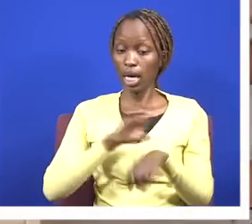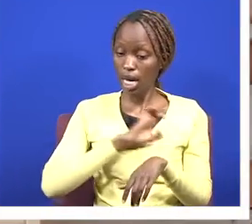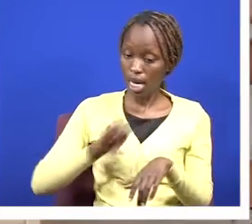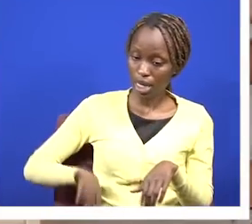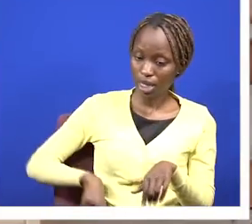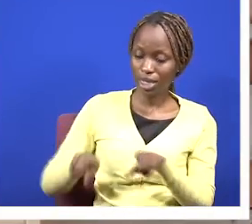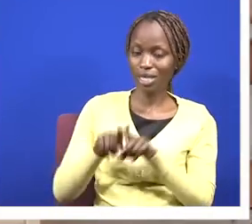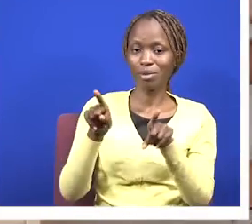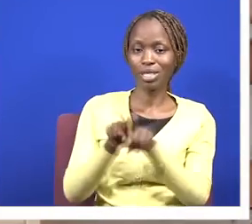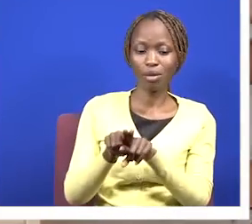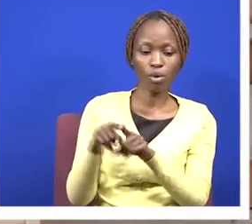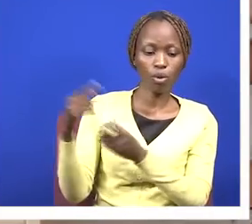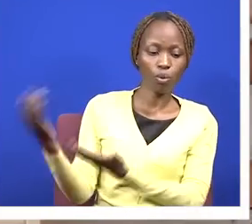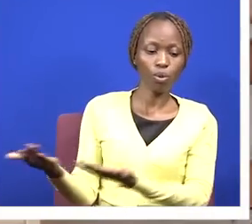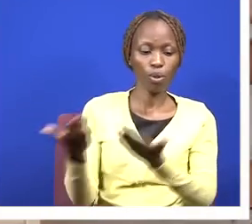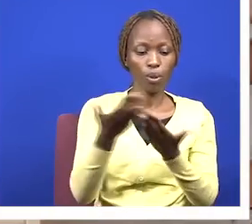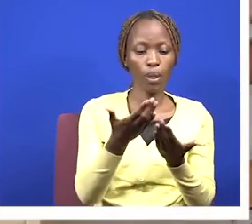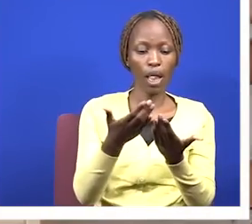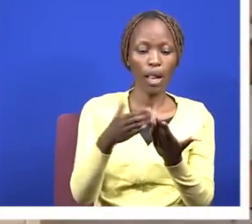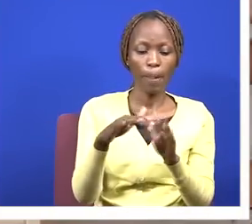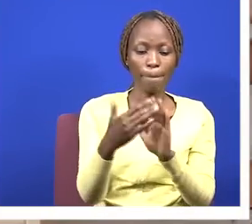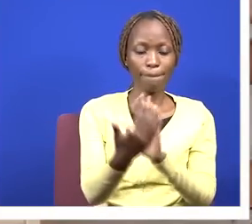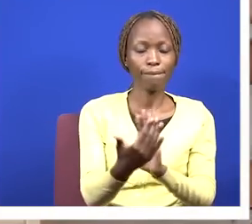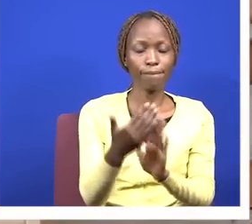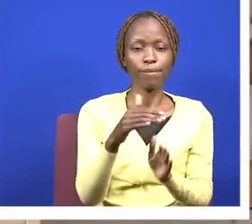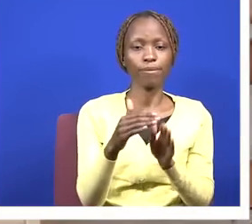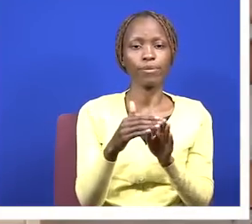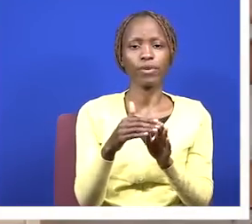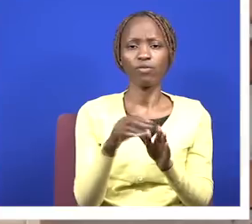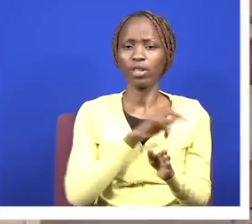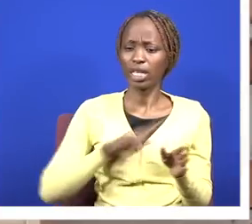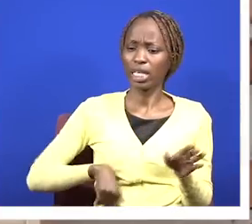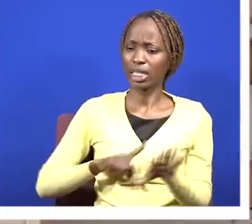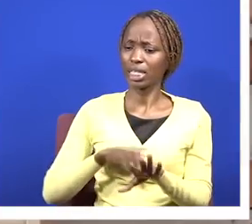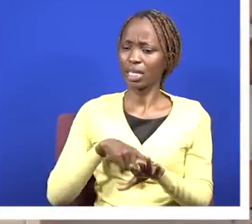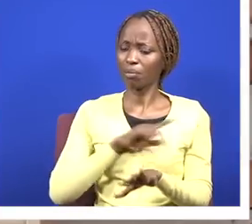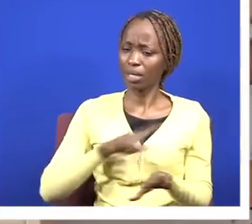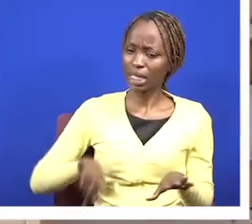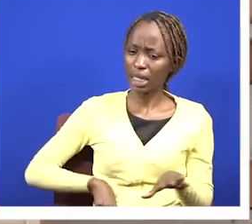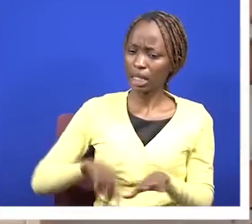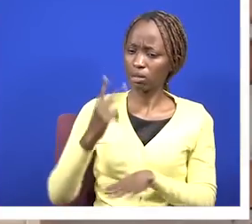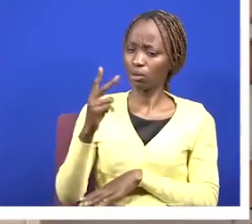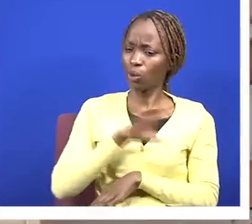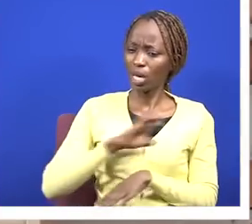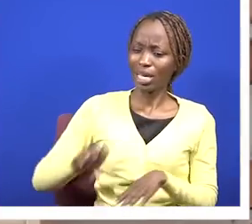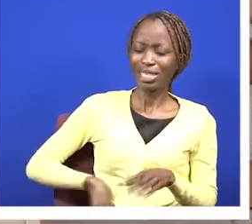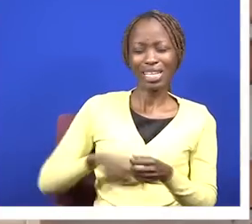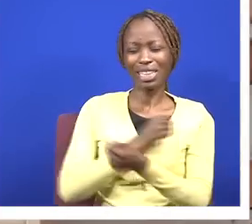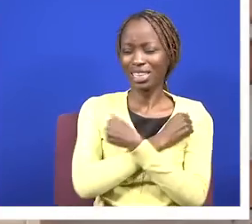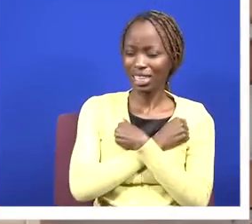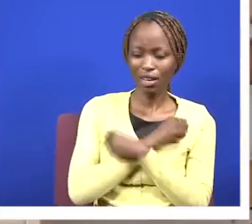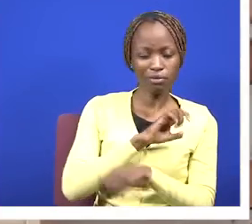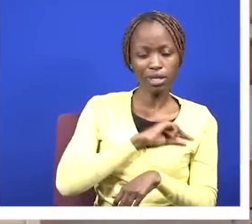women. She was also brought before the king. And when the king saw her, he liked her best of all, and he